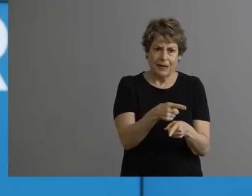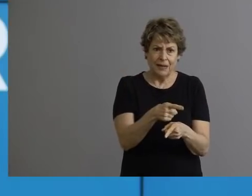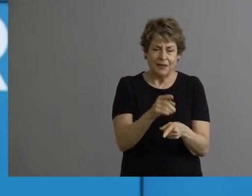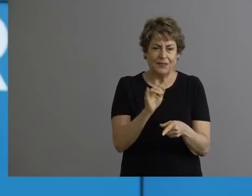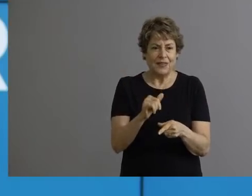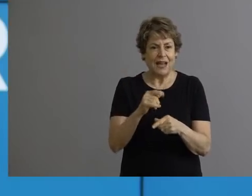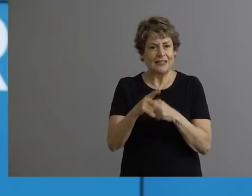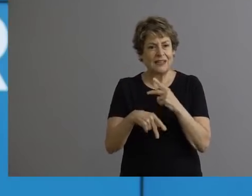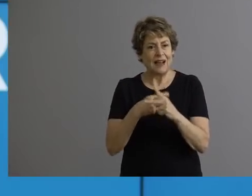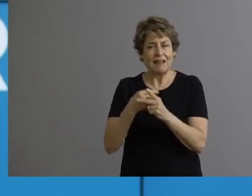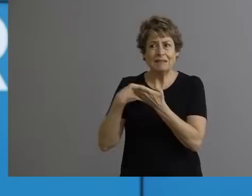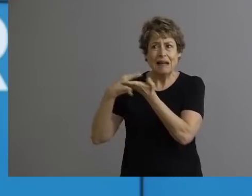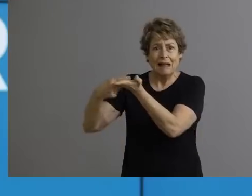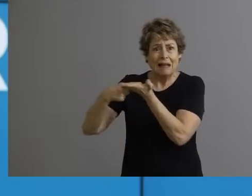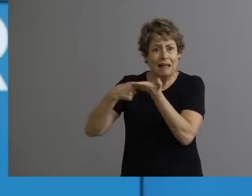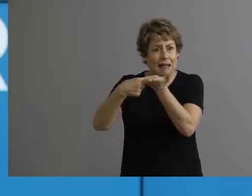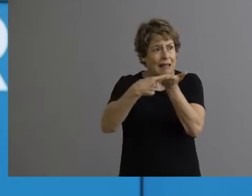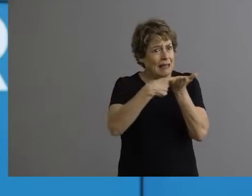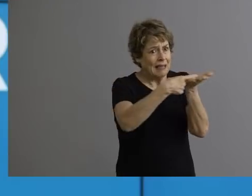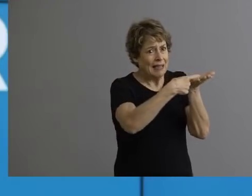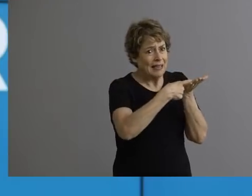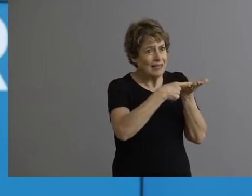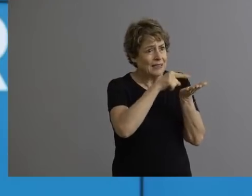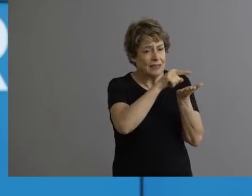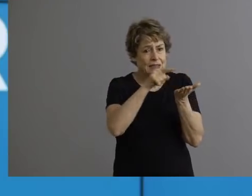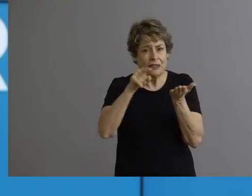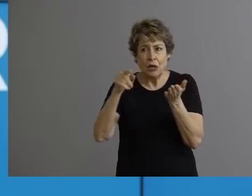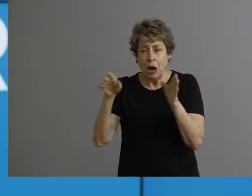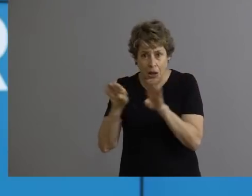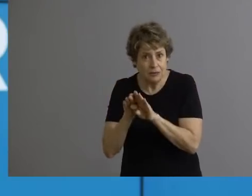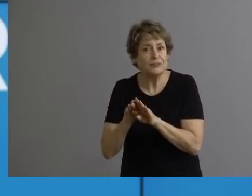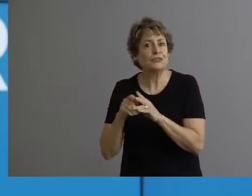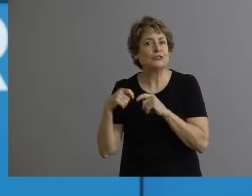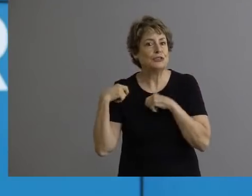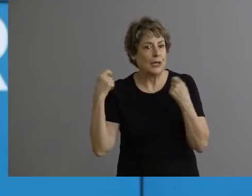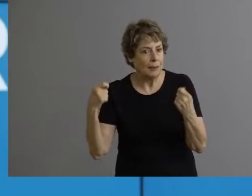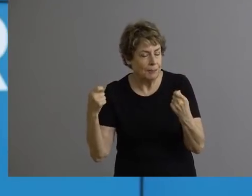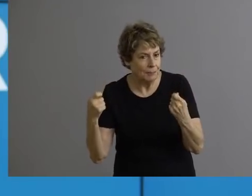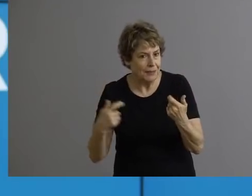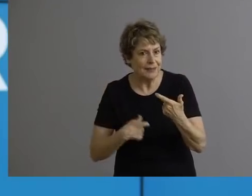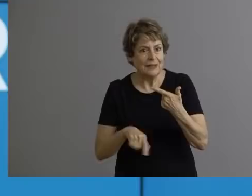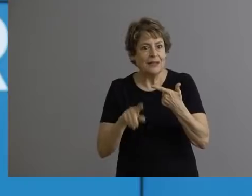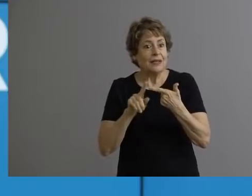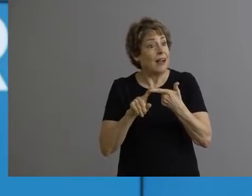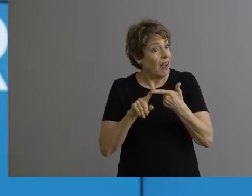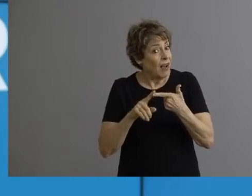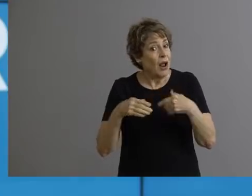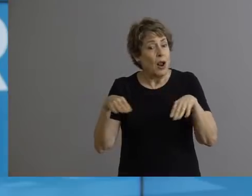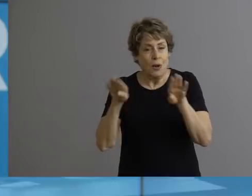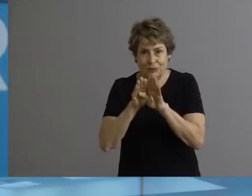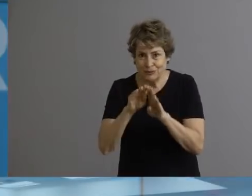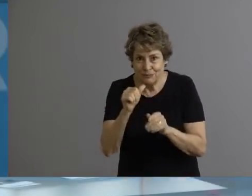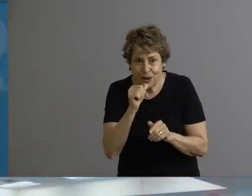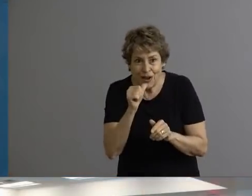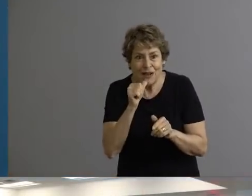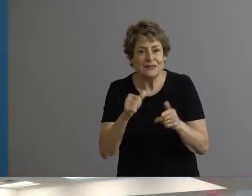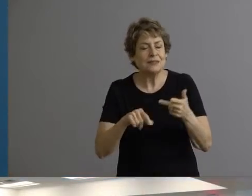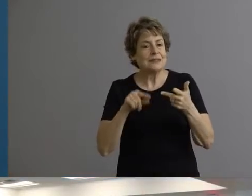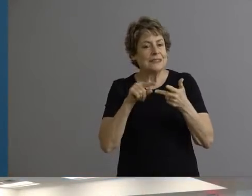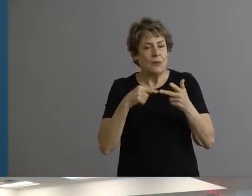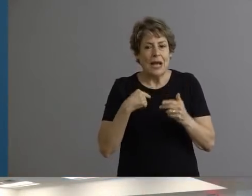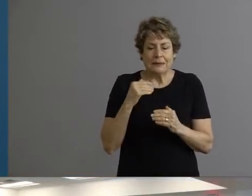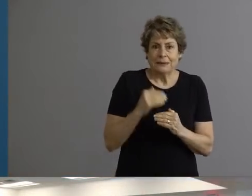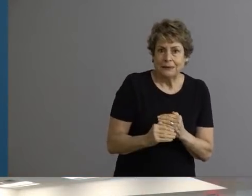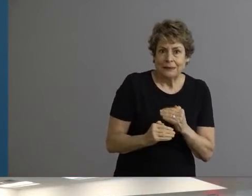of gyms and bars and other situations, but we're getting there. And we have used